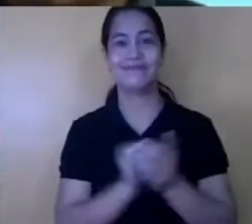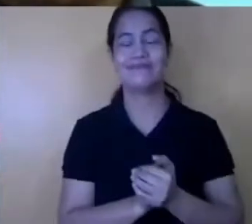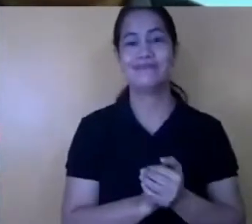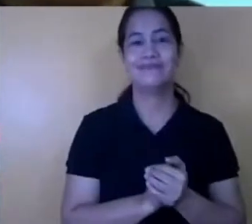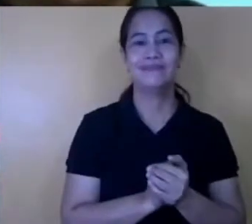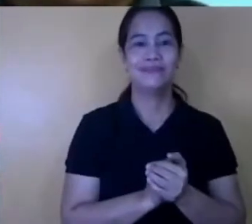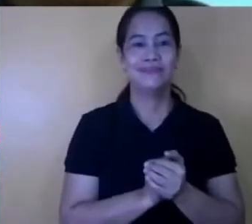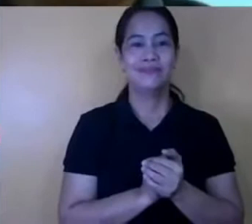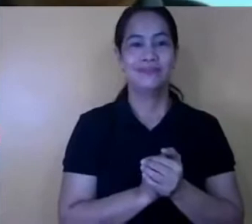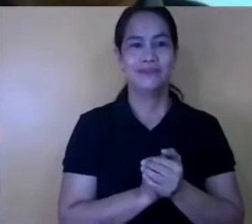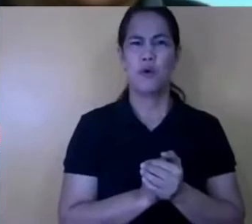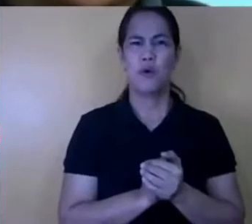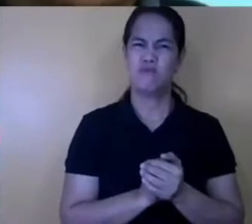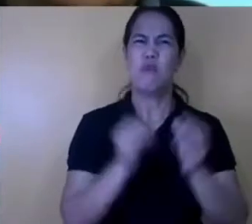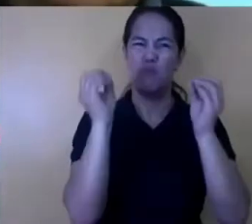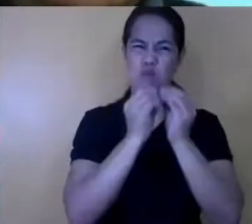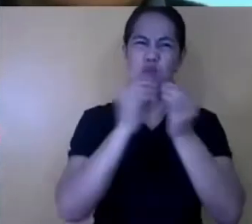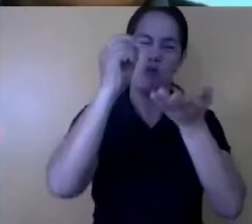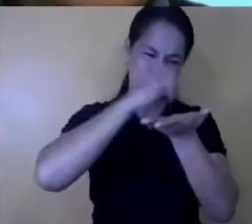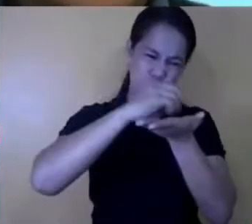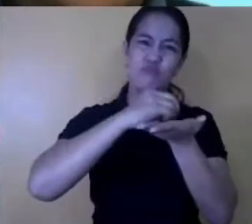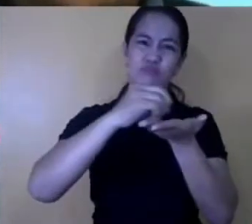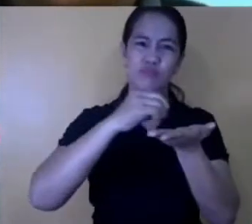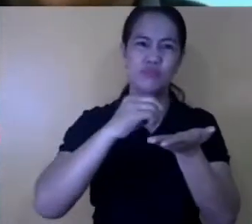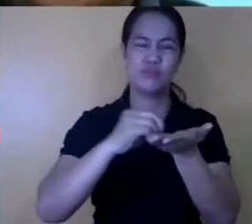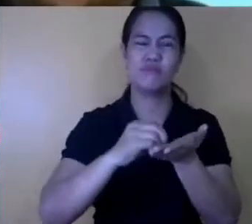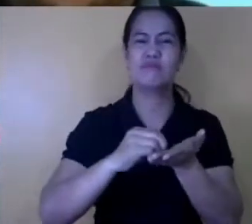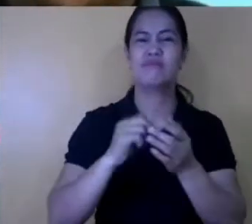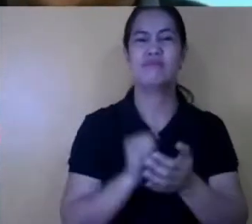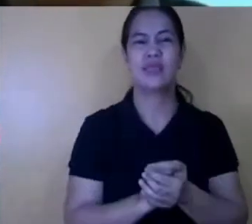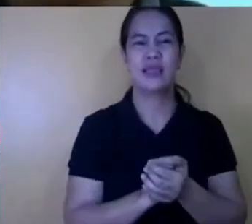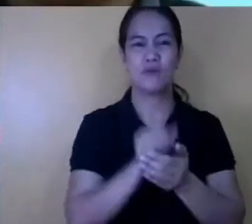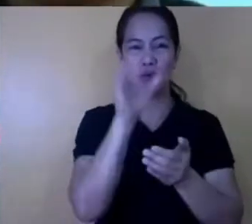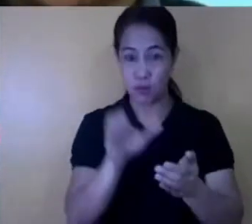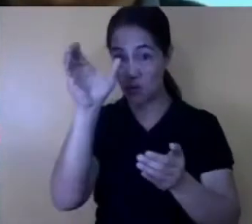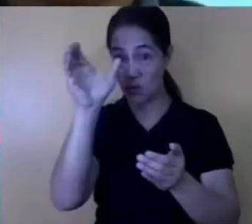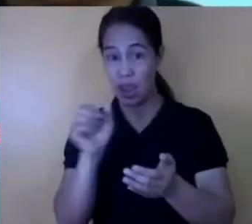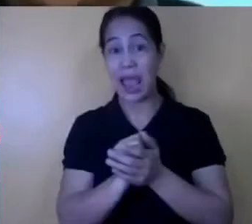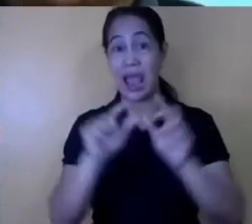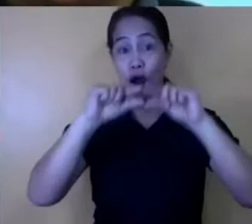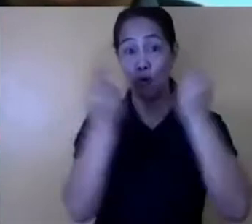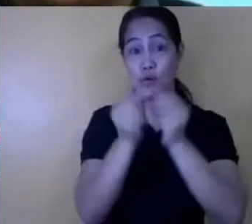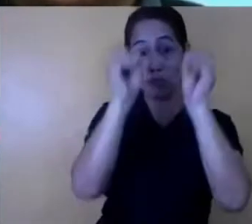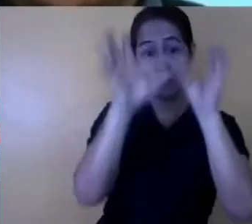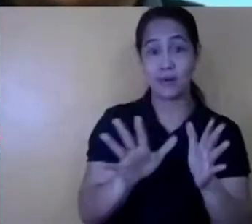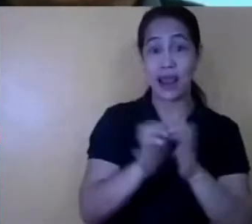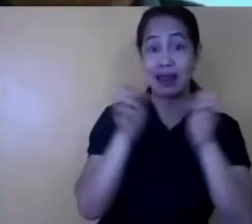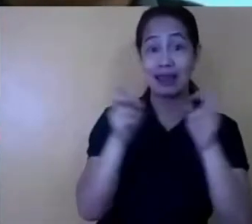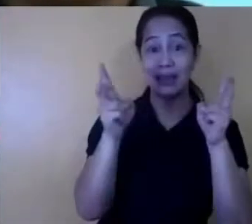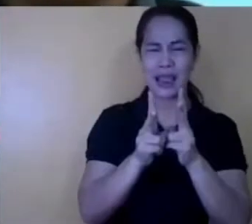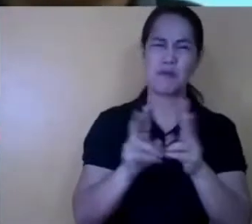More notes below this table. A group of teachers or even the entire school